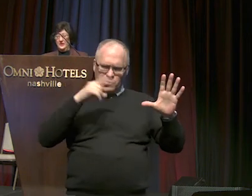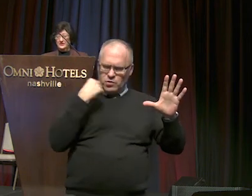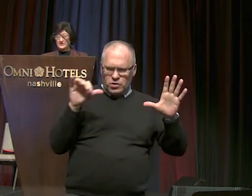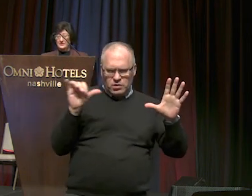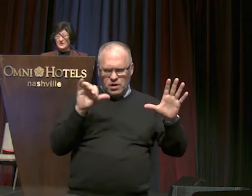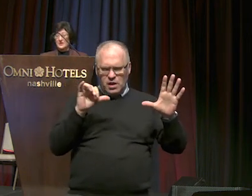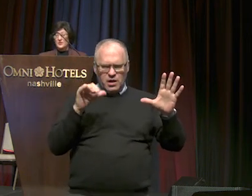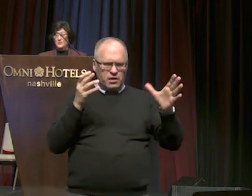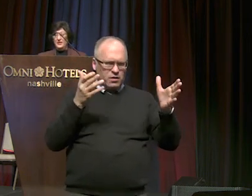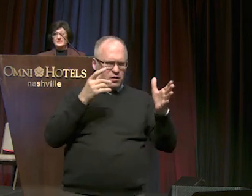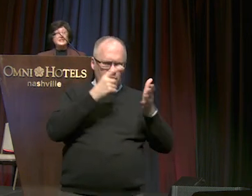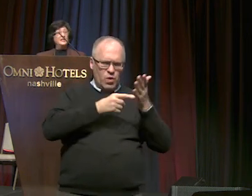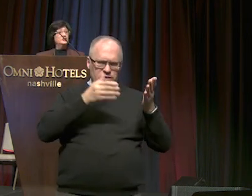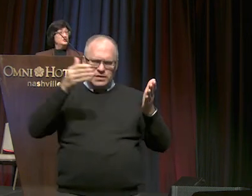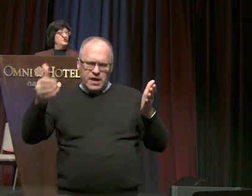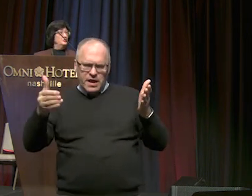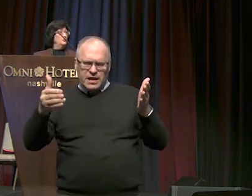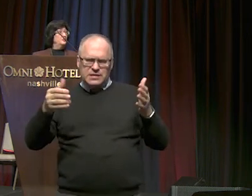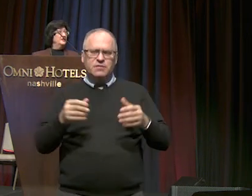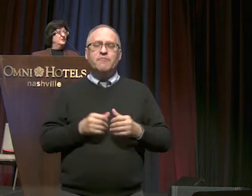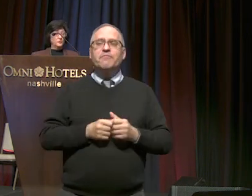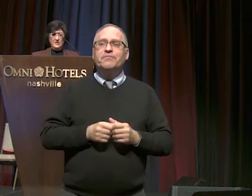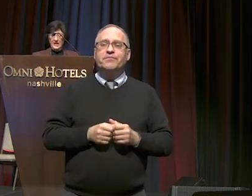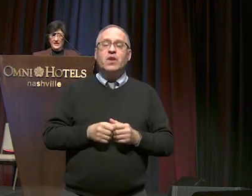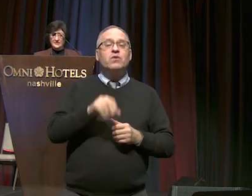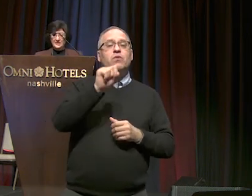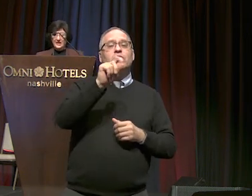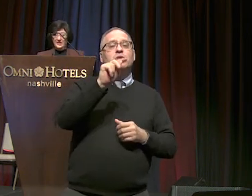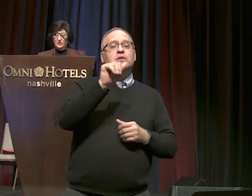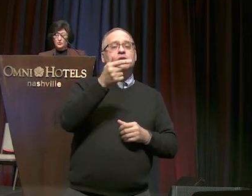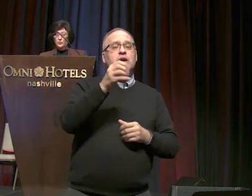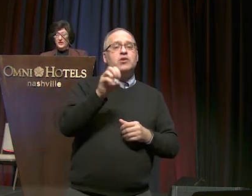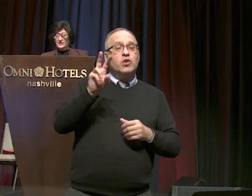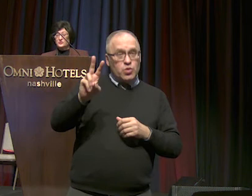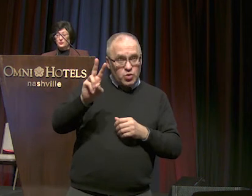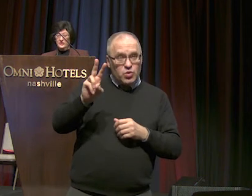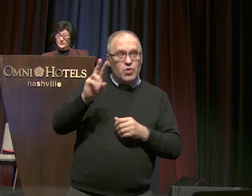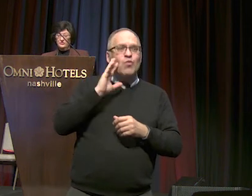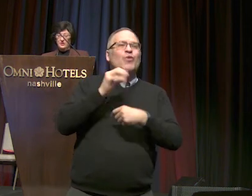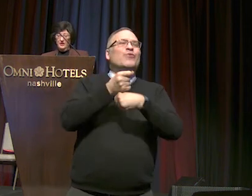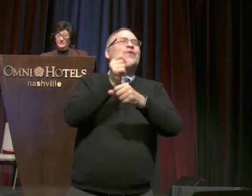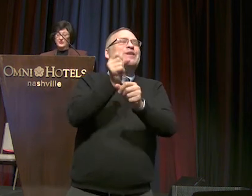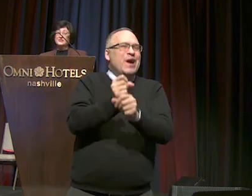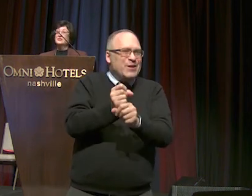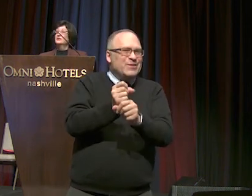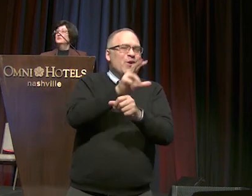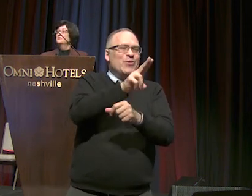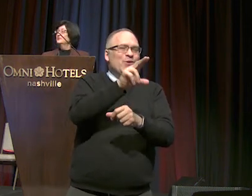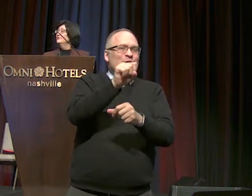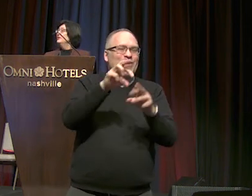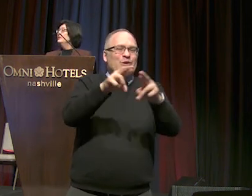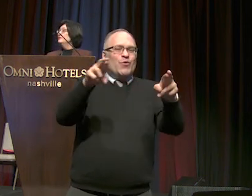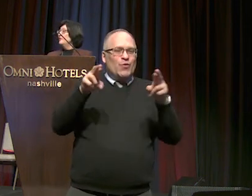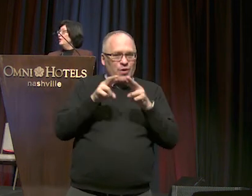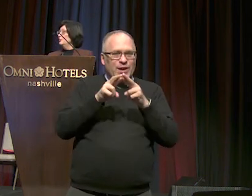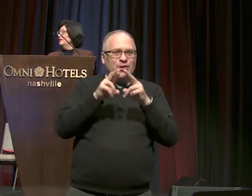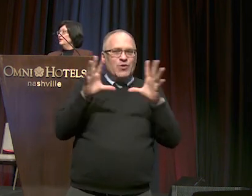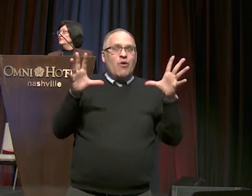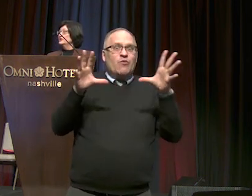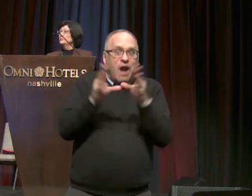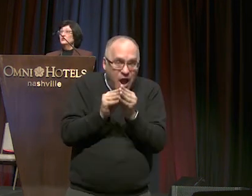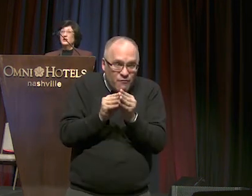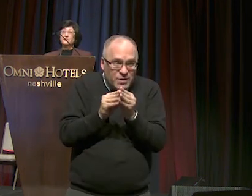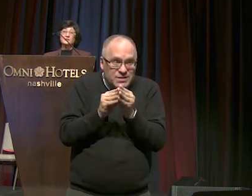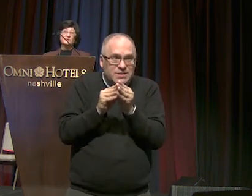come next. But stage 2 would then create a U.S. regional conference to convene